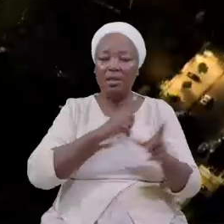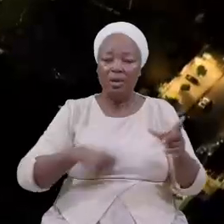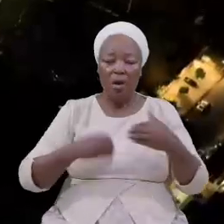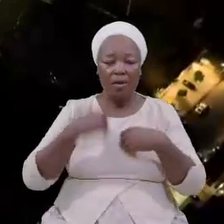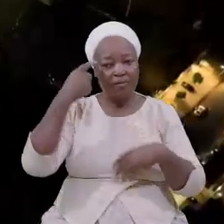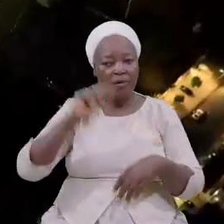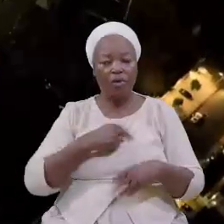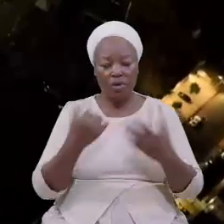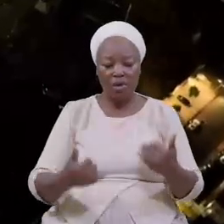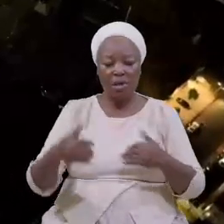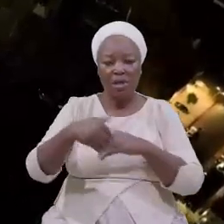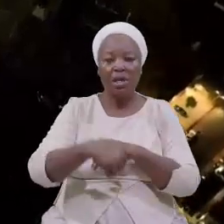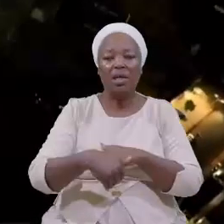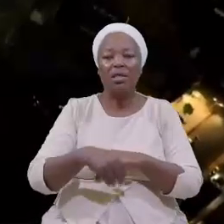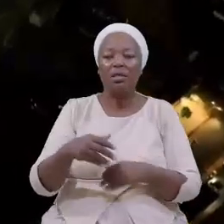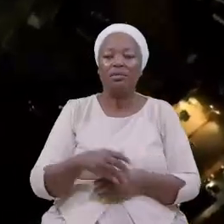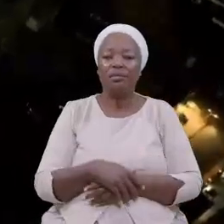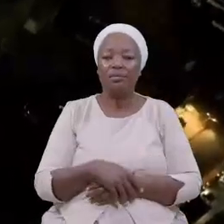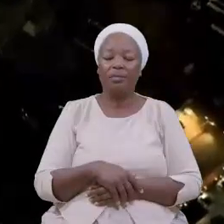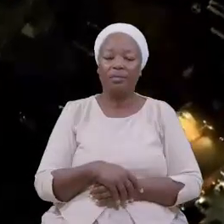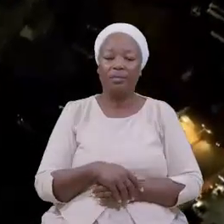tonight apart from the